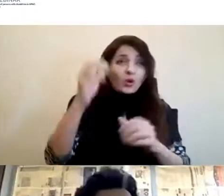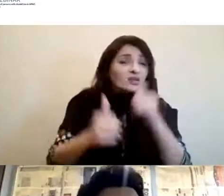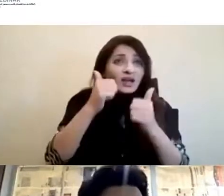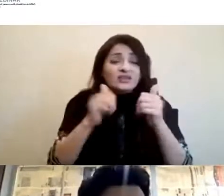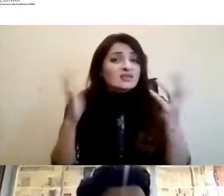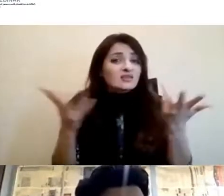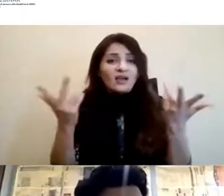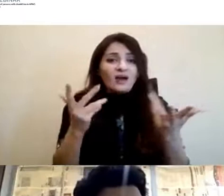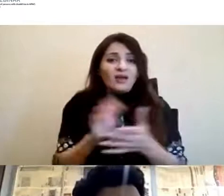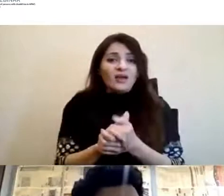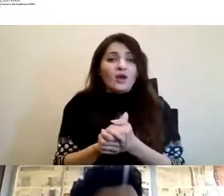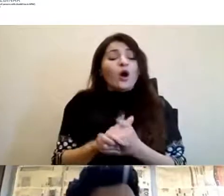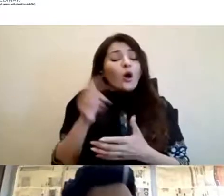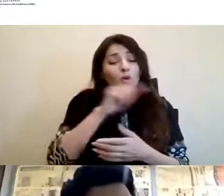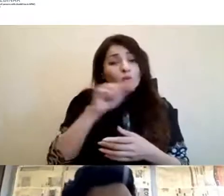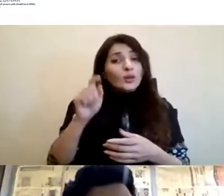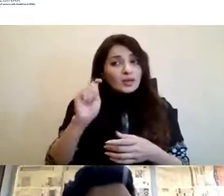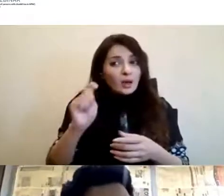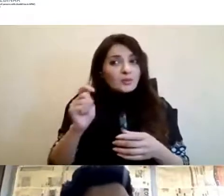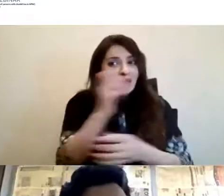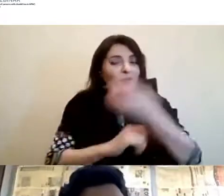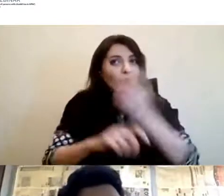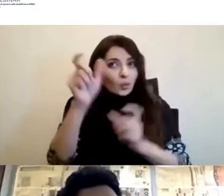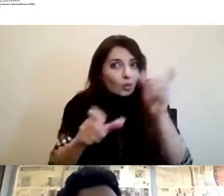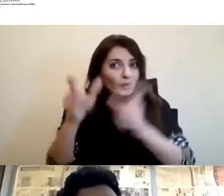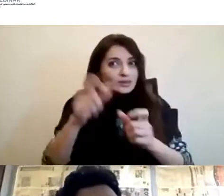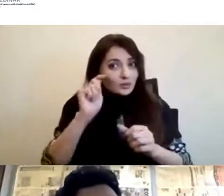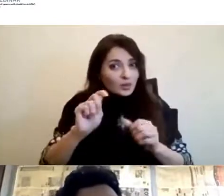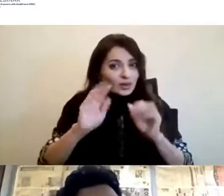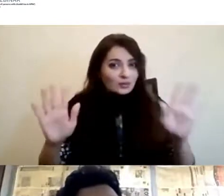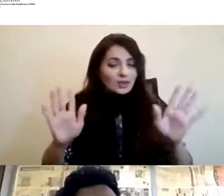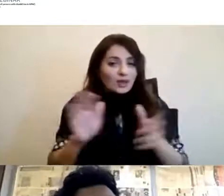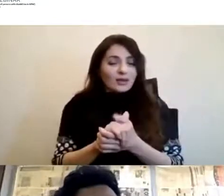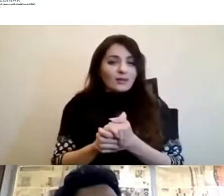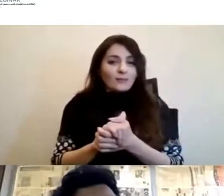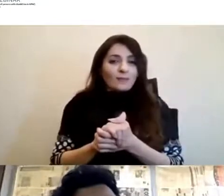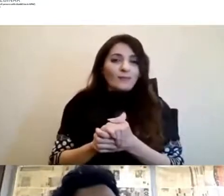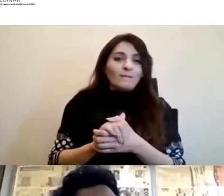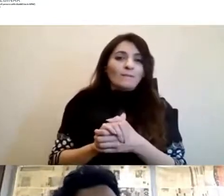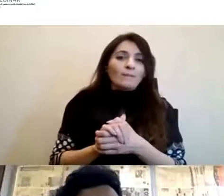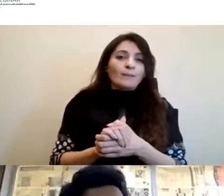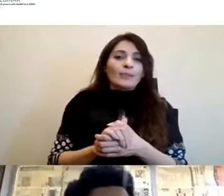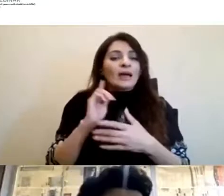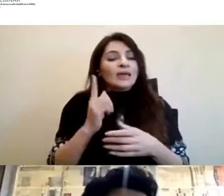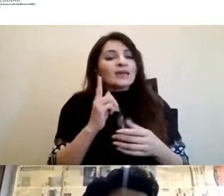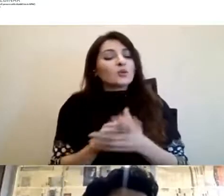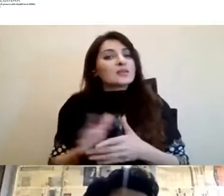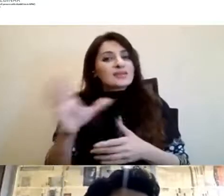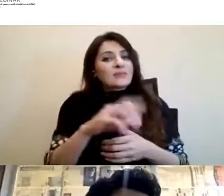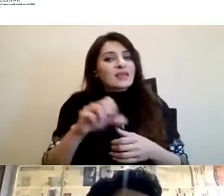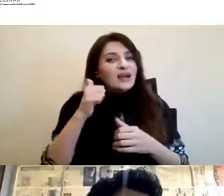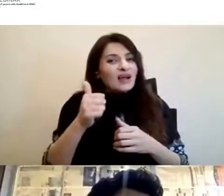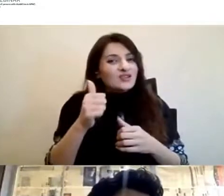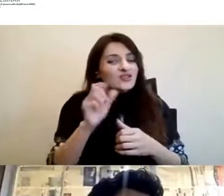people with disabilities in order to address those challenges. One of the most satisfying parts of my job has